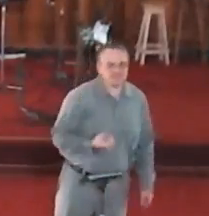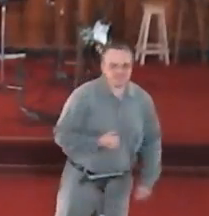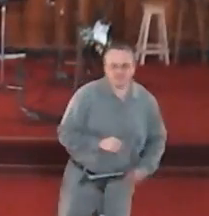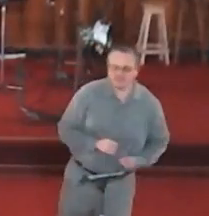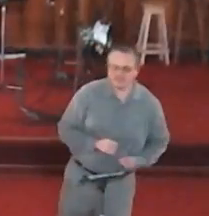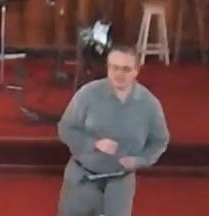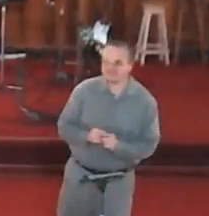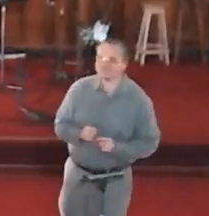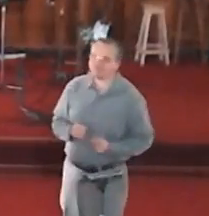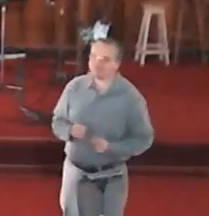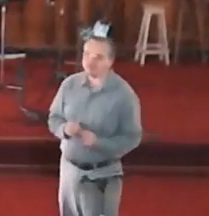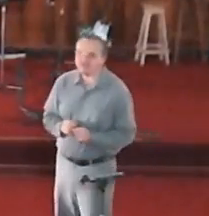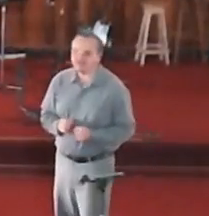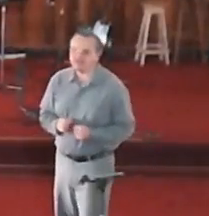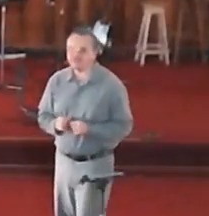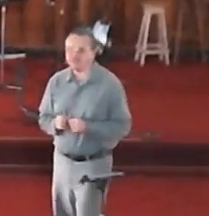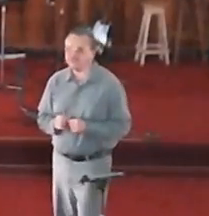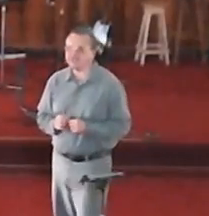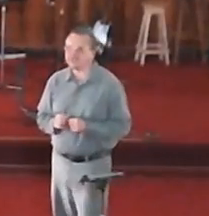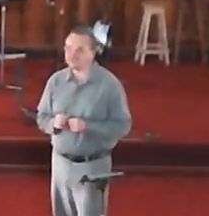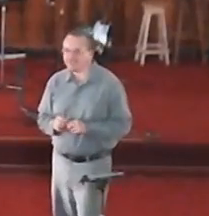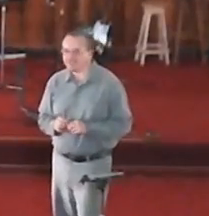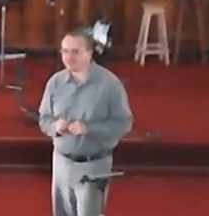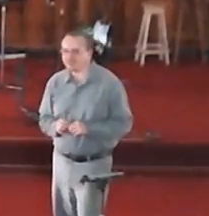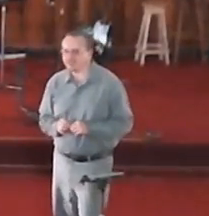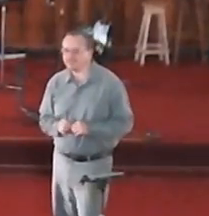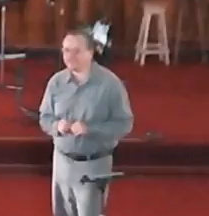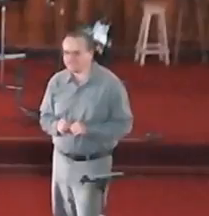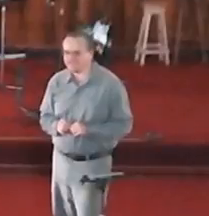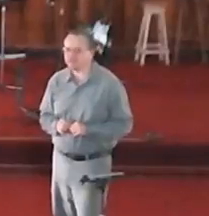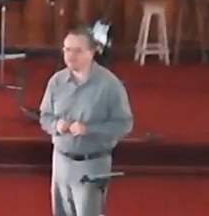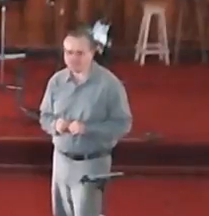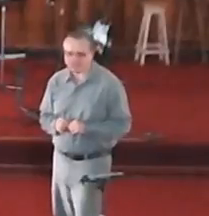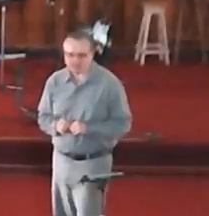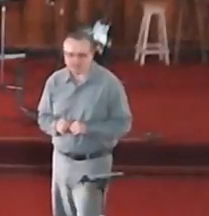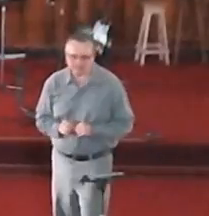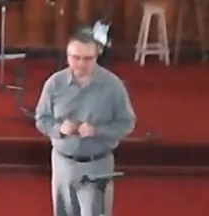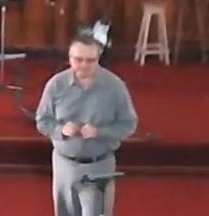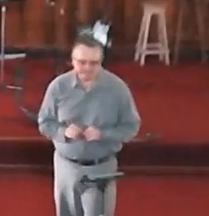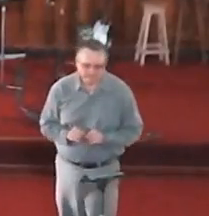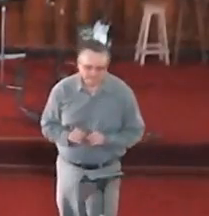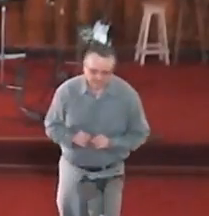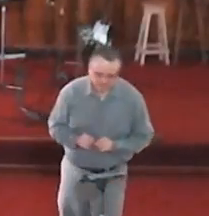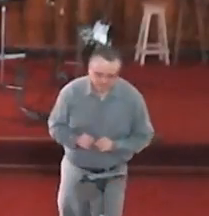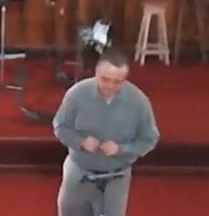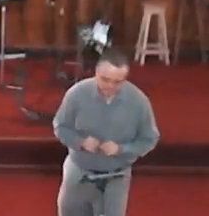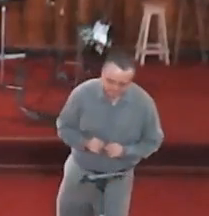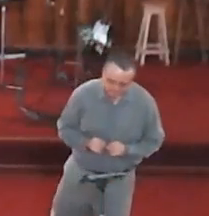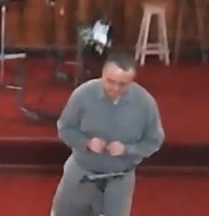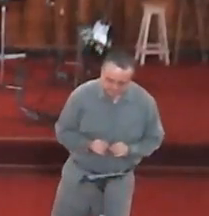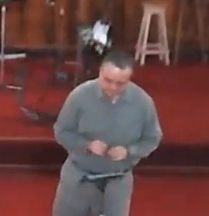en el versículo 30 es la primera mención de ancianos entre la iglesia primitiva.